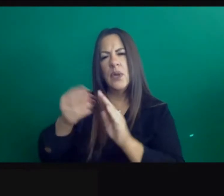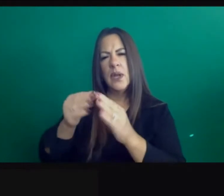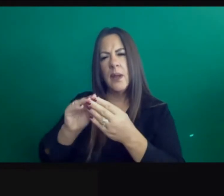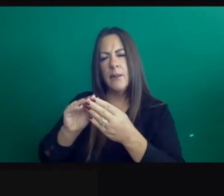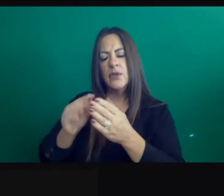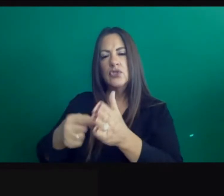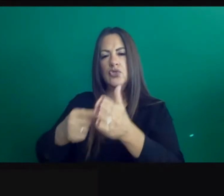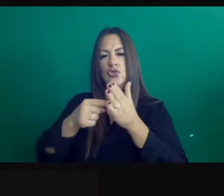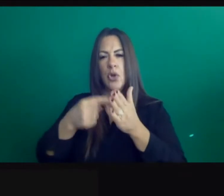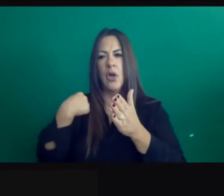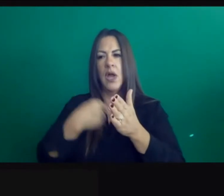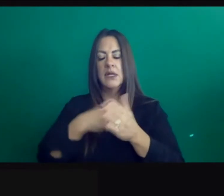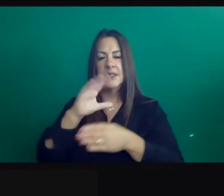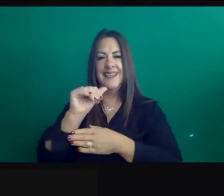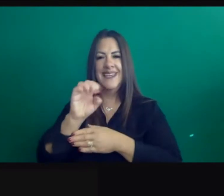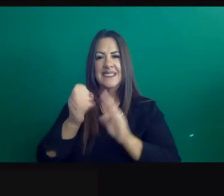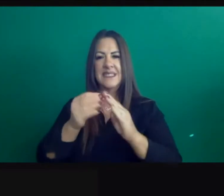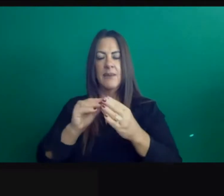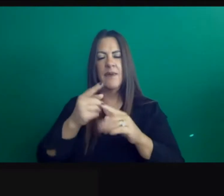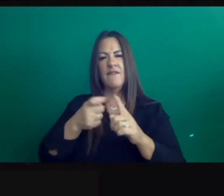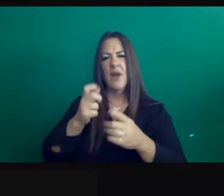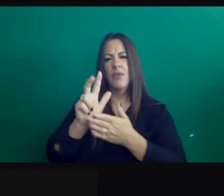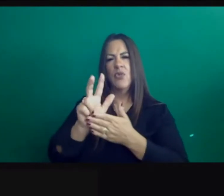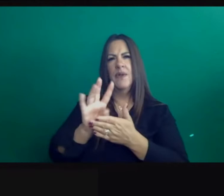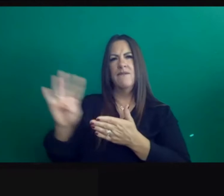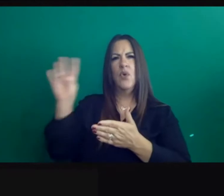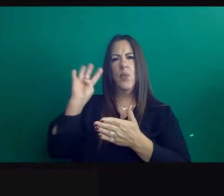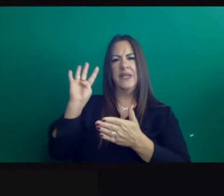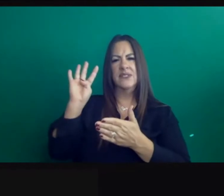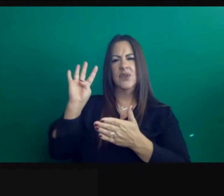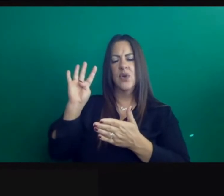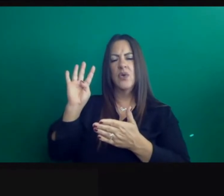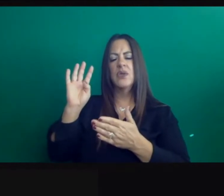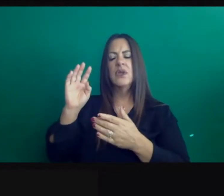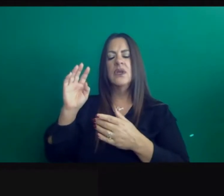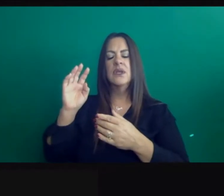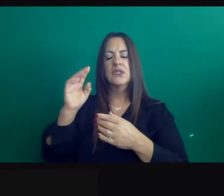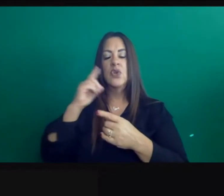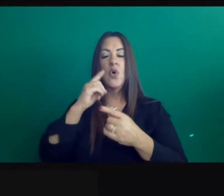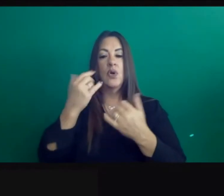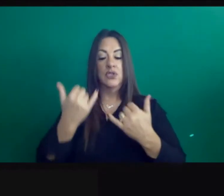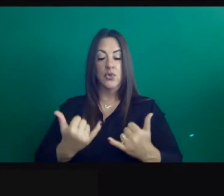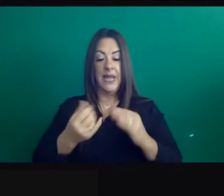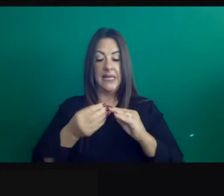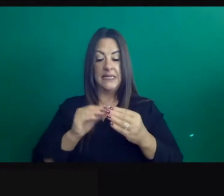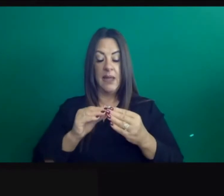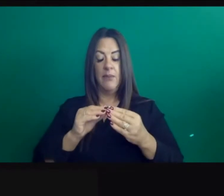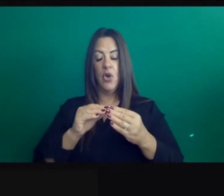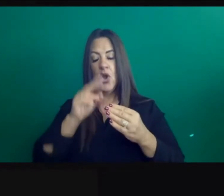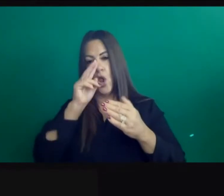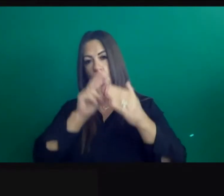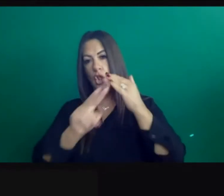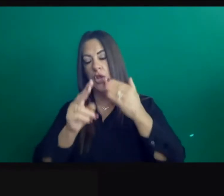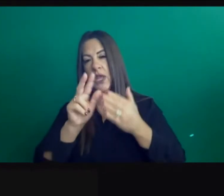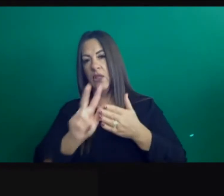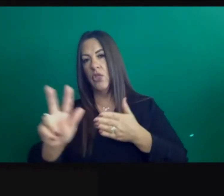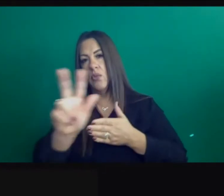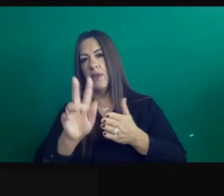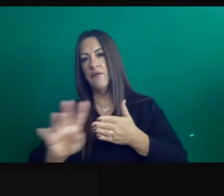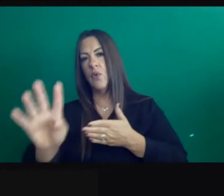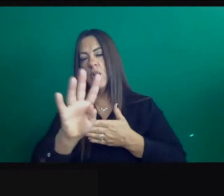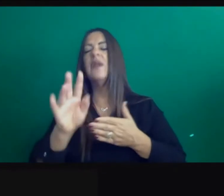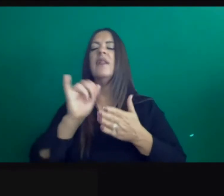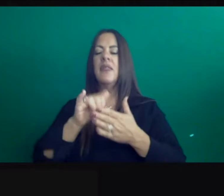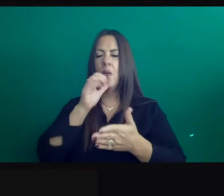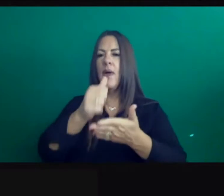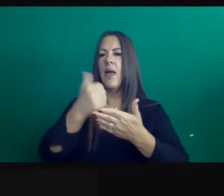reflect case numbers from 3 to 4 weeks ago. So looking 4 weeks out with today's conditions helps us understand what the